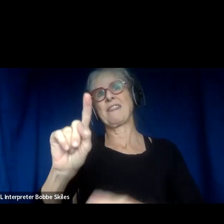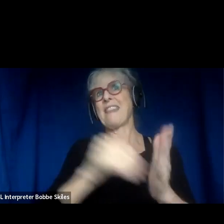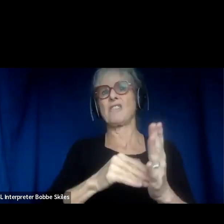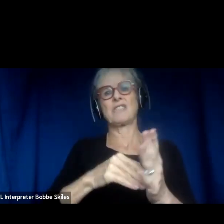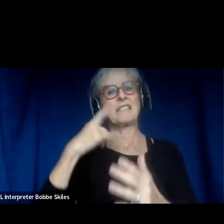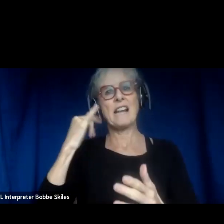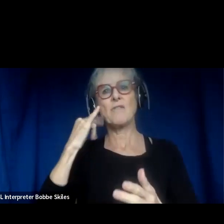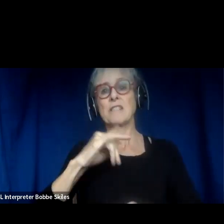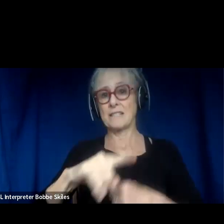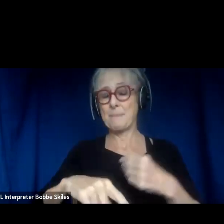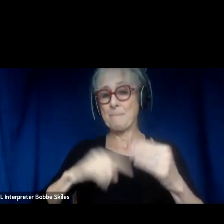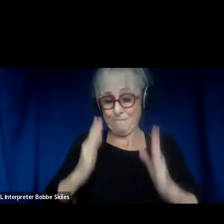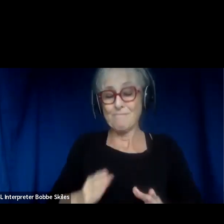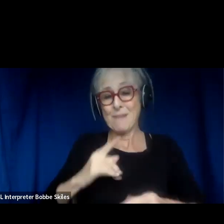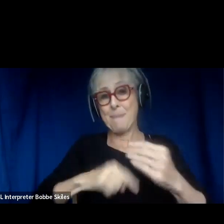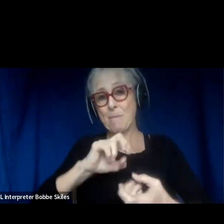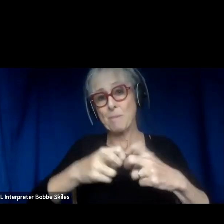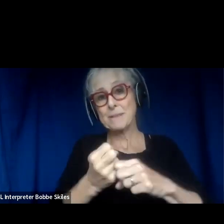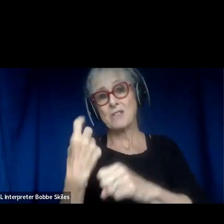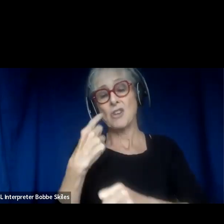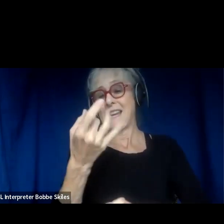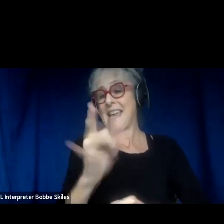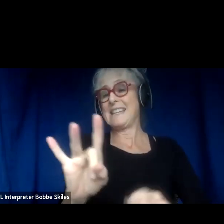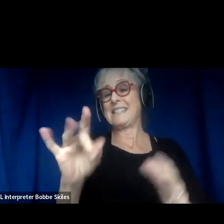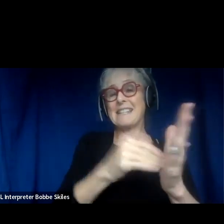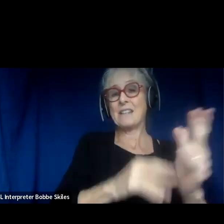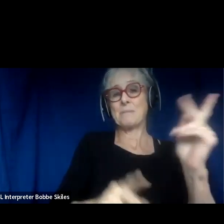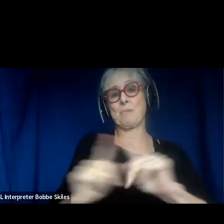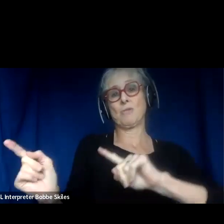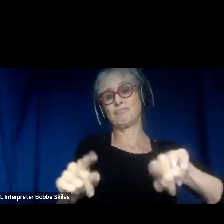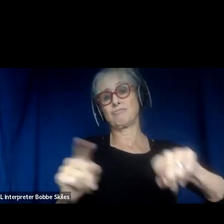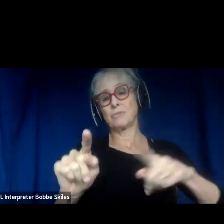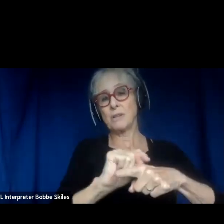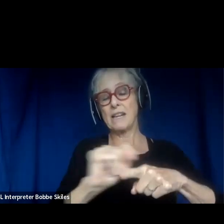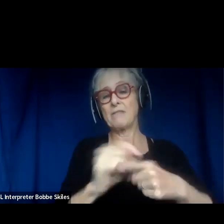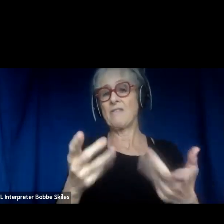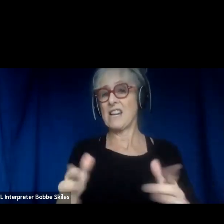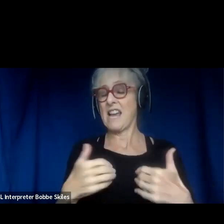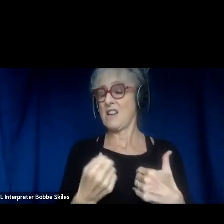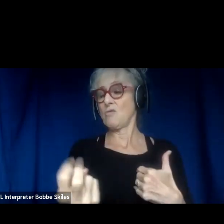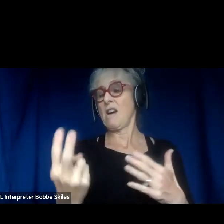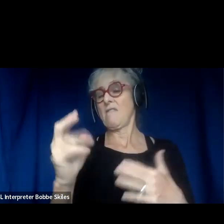problems last year. 18,000 people came to our trainings. We've held 1,200